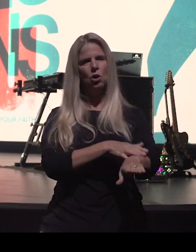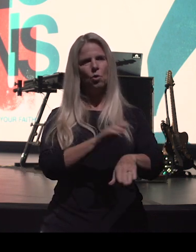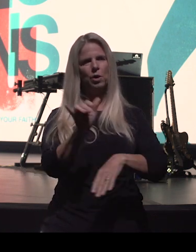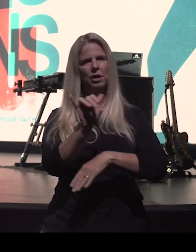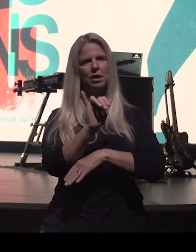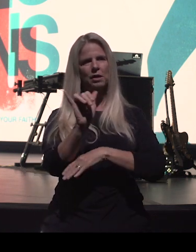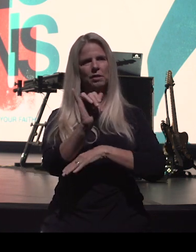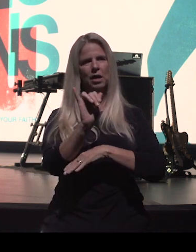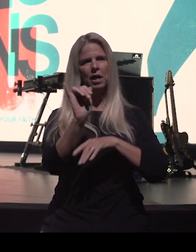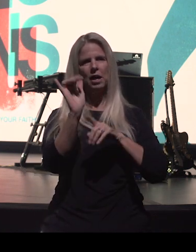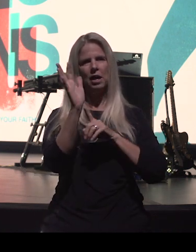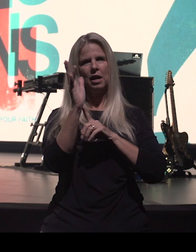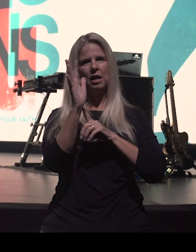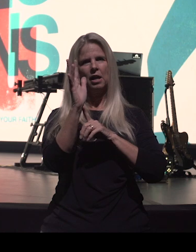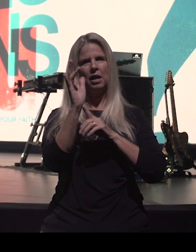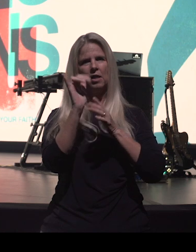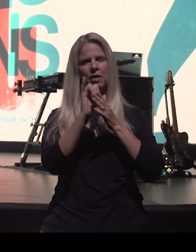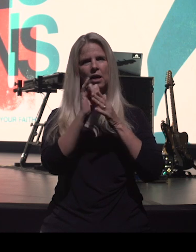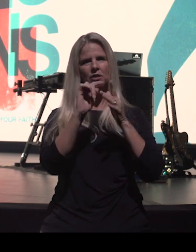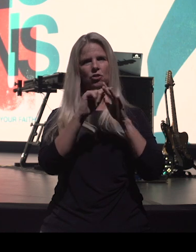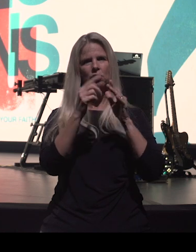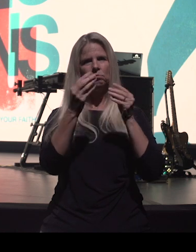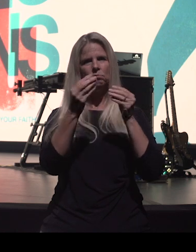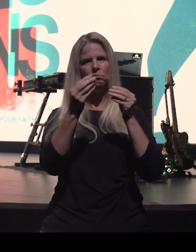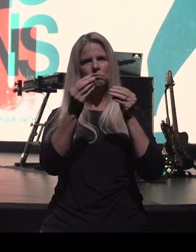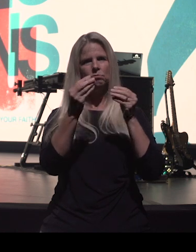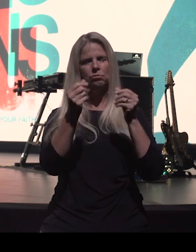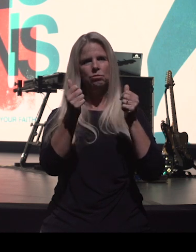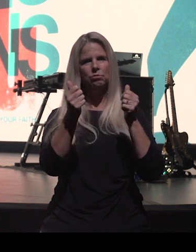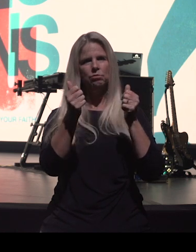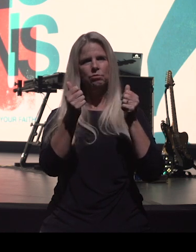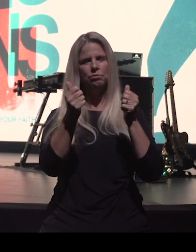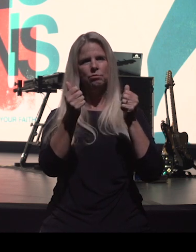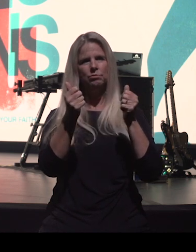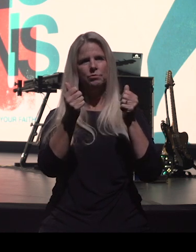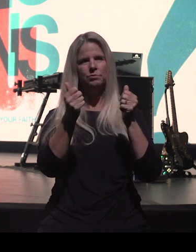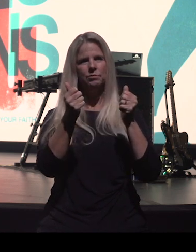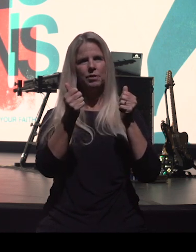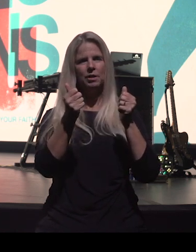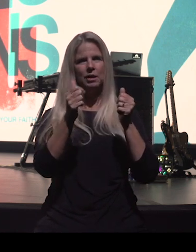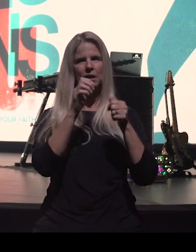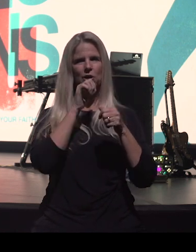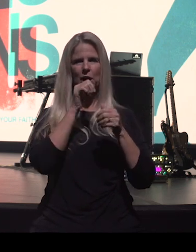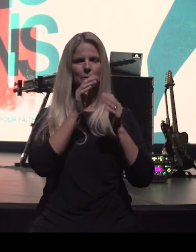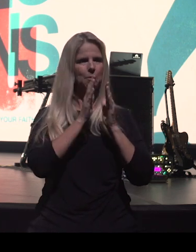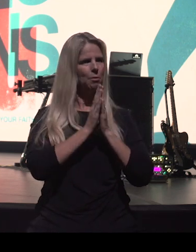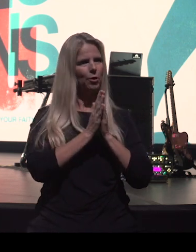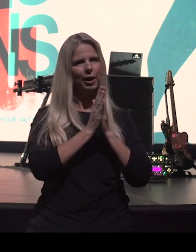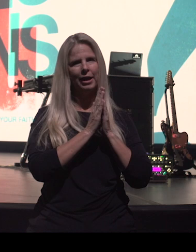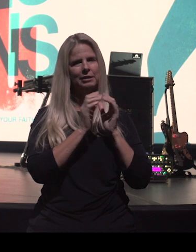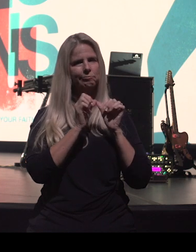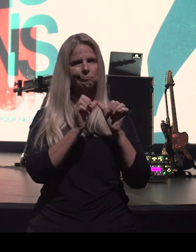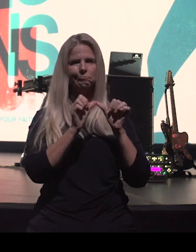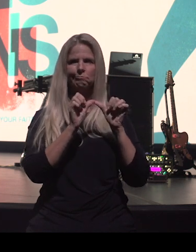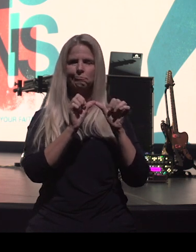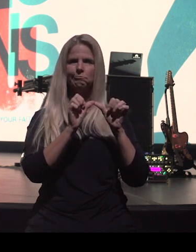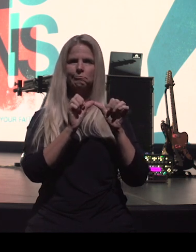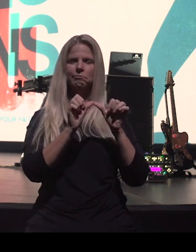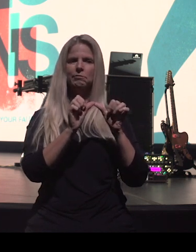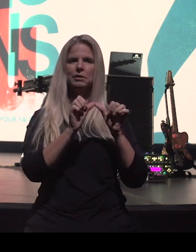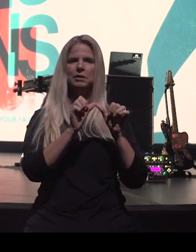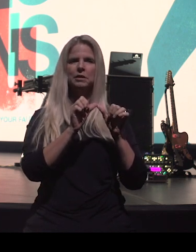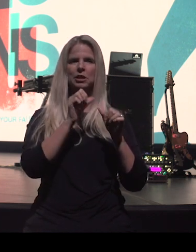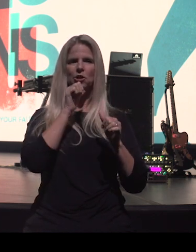just kind of slowly started going out. And all of a sudden, you know, you weren't praying anymore. You know, Bible reading was